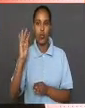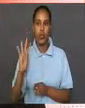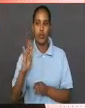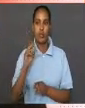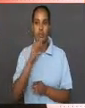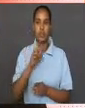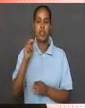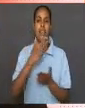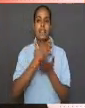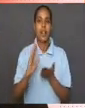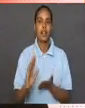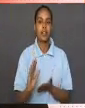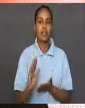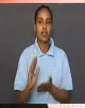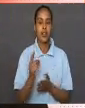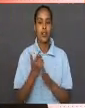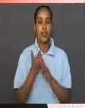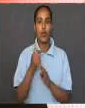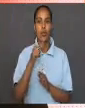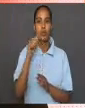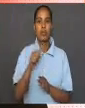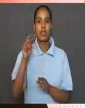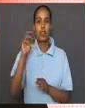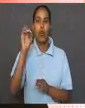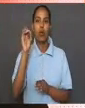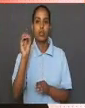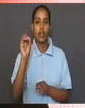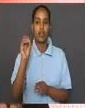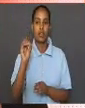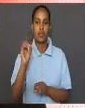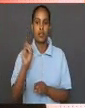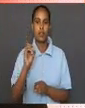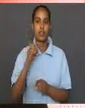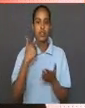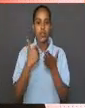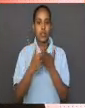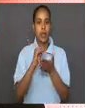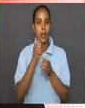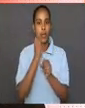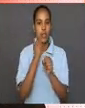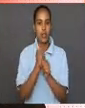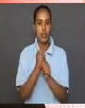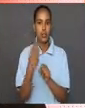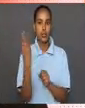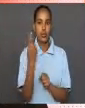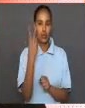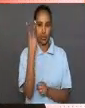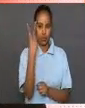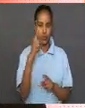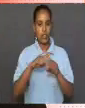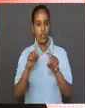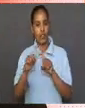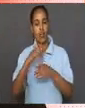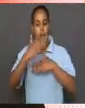Zinc is extracted from the zinc oxide. This can be done using two